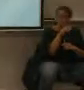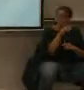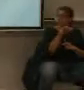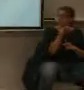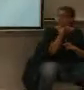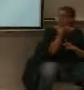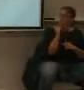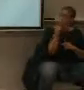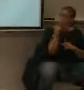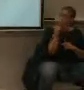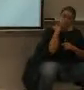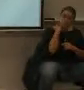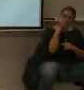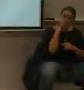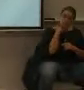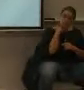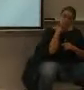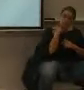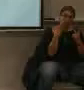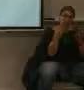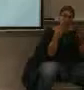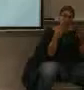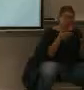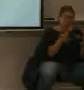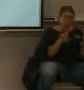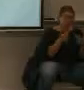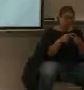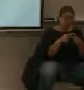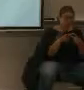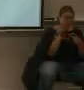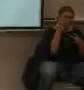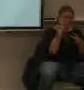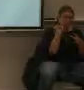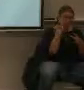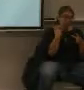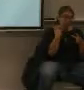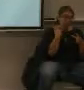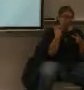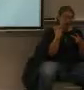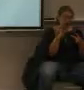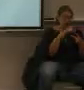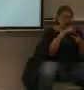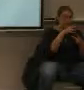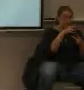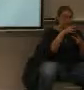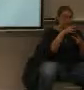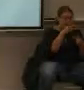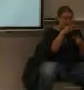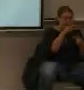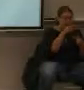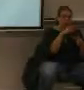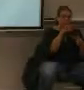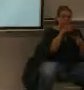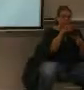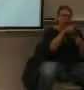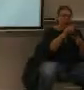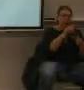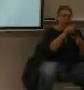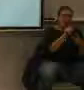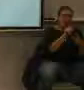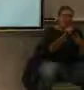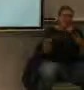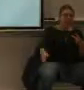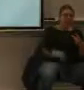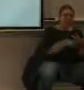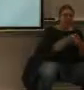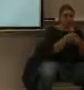So what will happen is there's sort of two ways to do it. One is like if you have a polluted water or polluted sediment, you can take it out